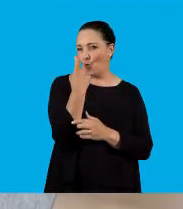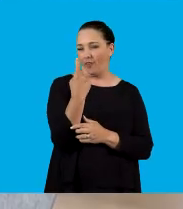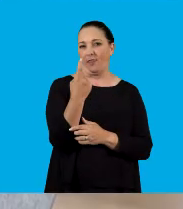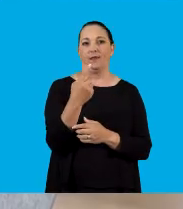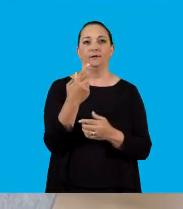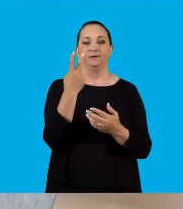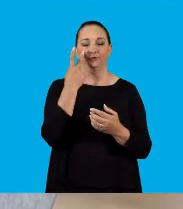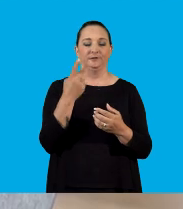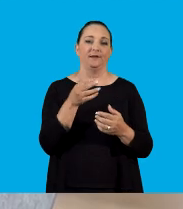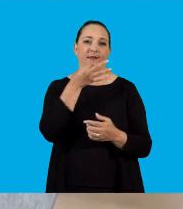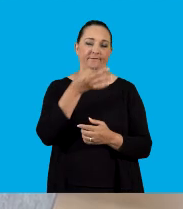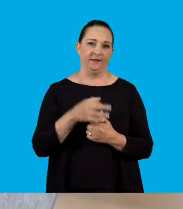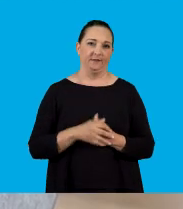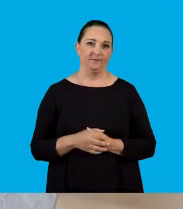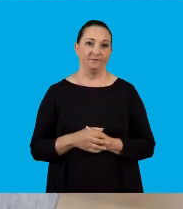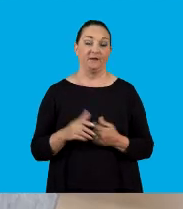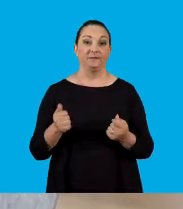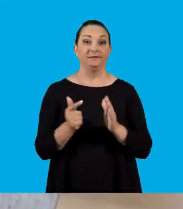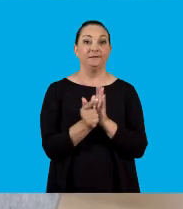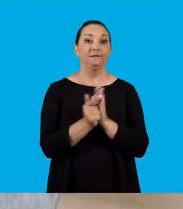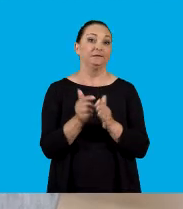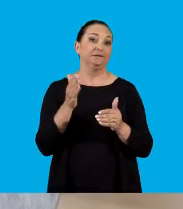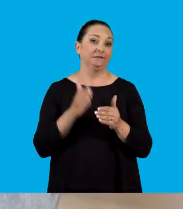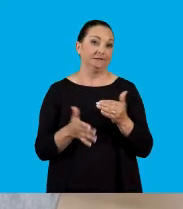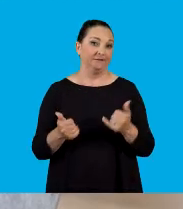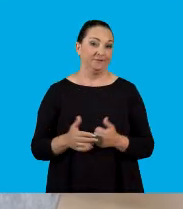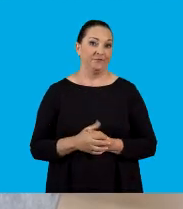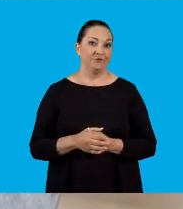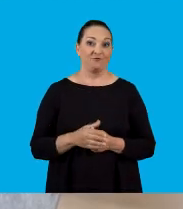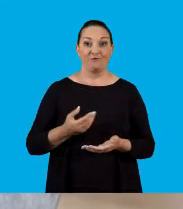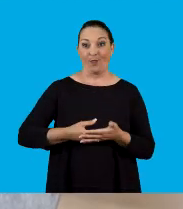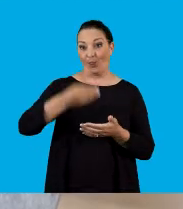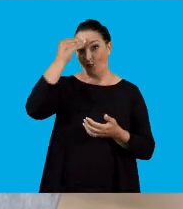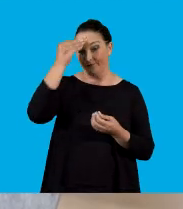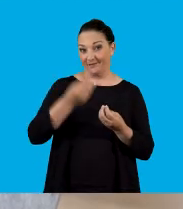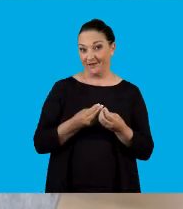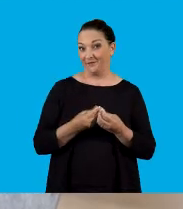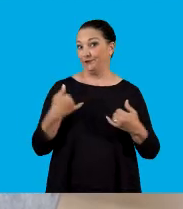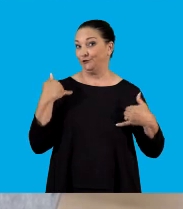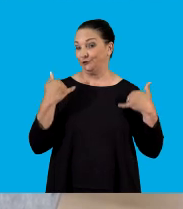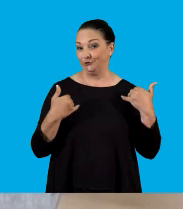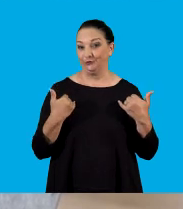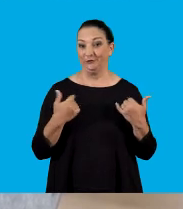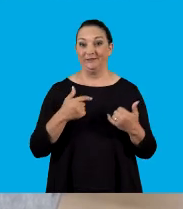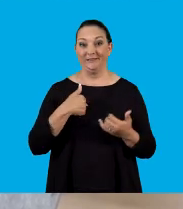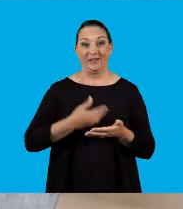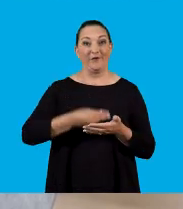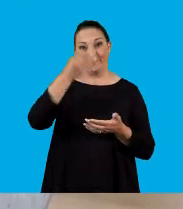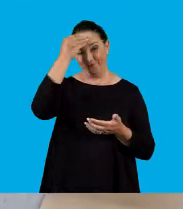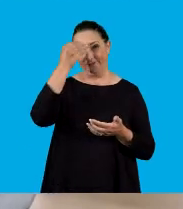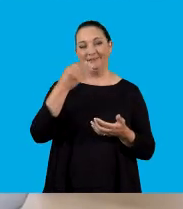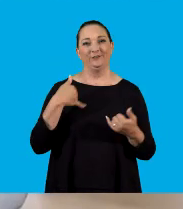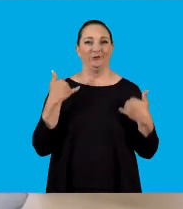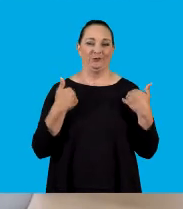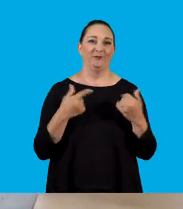to an end of our lesson. I hope you've learned. I hope you've enjoyed, like I've learned and also enjoyed. So from me,